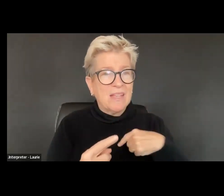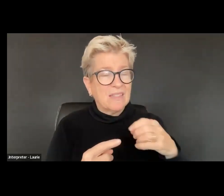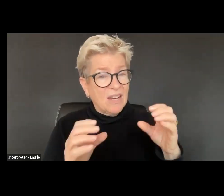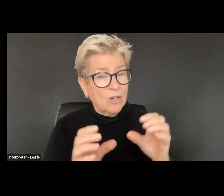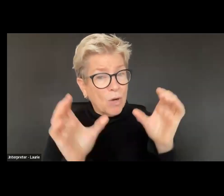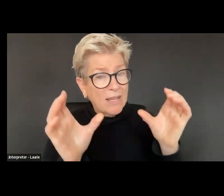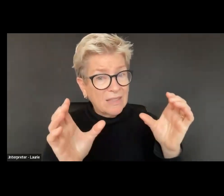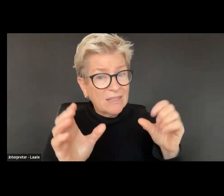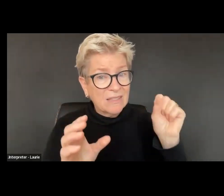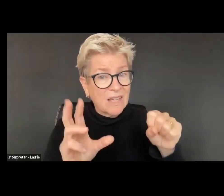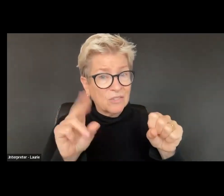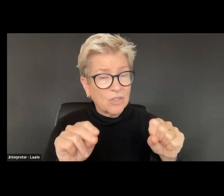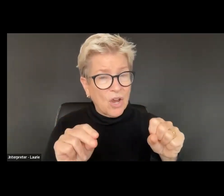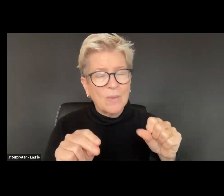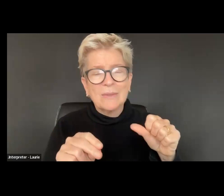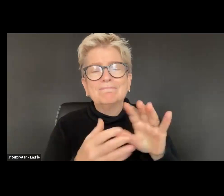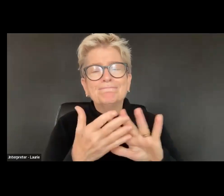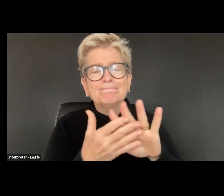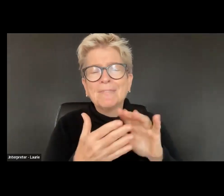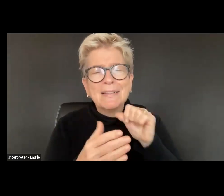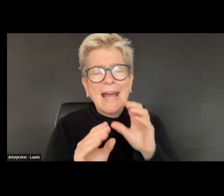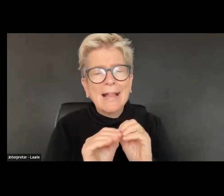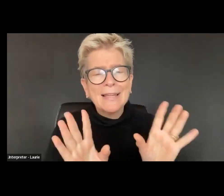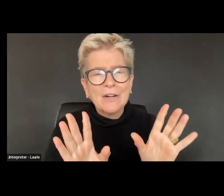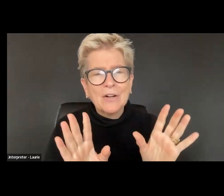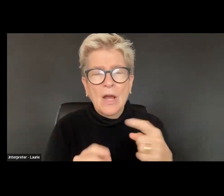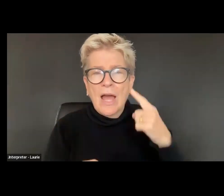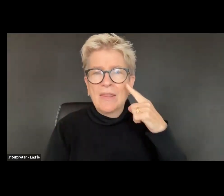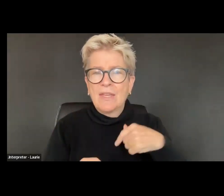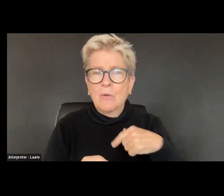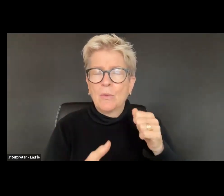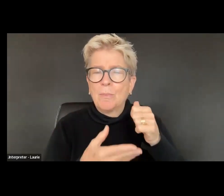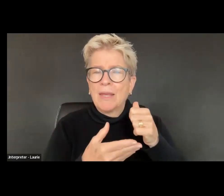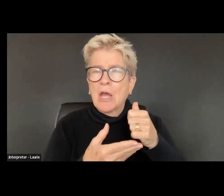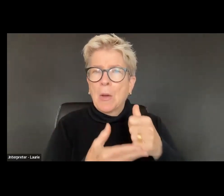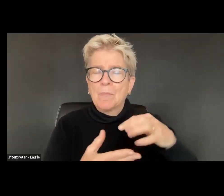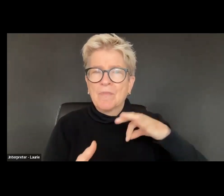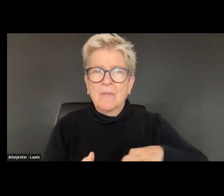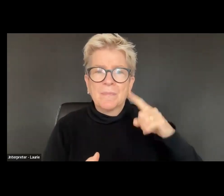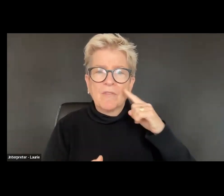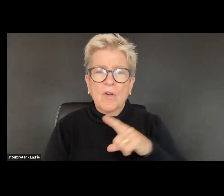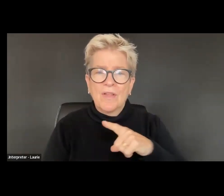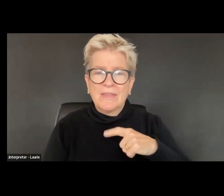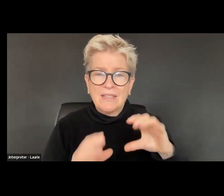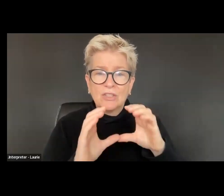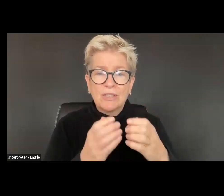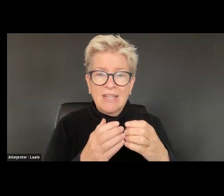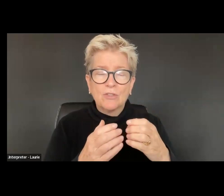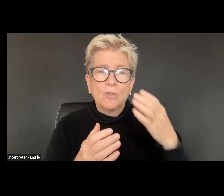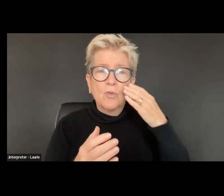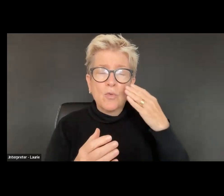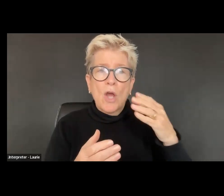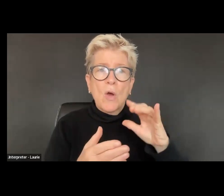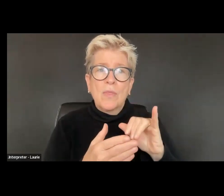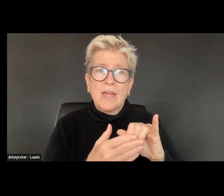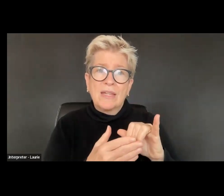or not. It's never very clear. And it would be helpful for, I think, legislators to know if they are considered